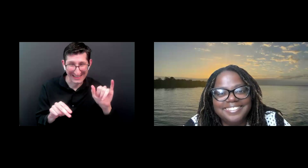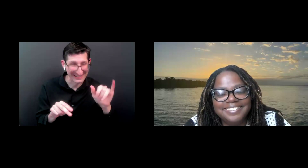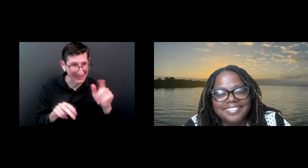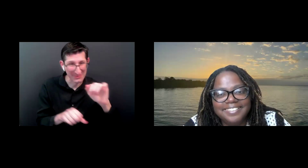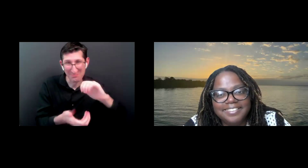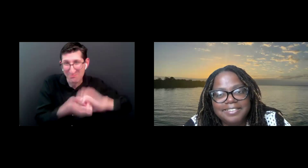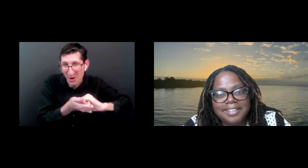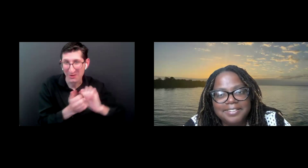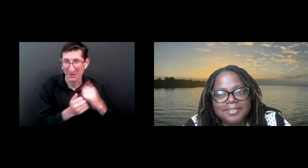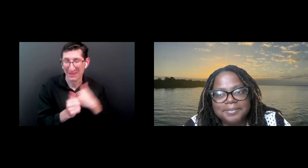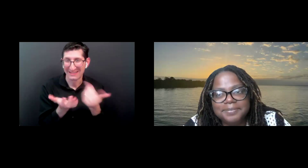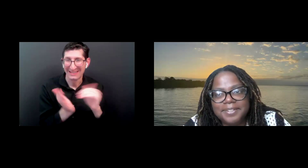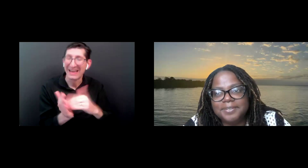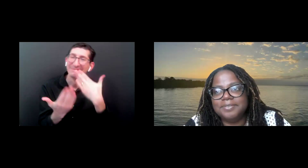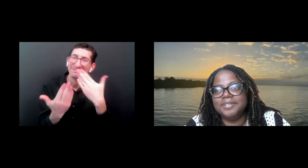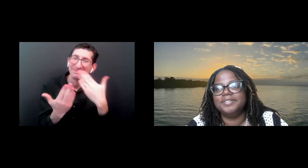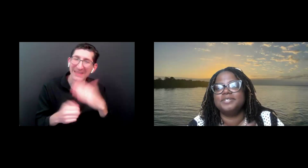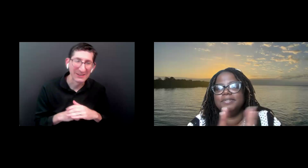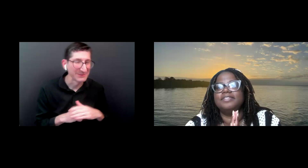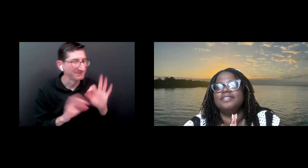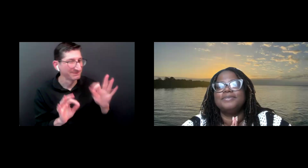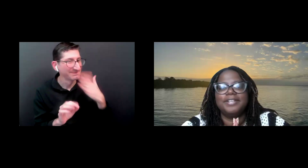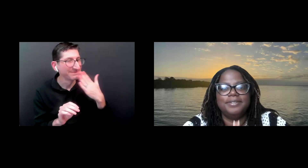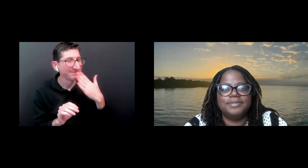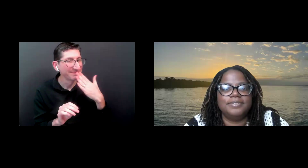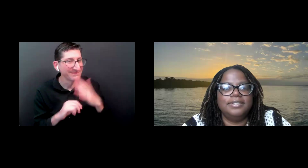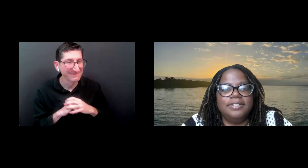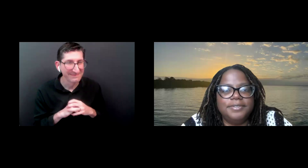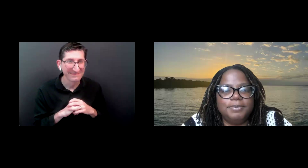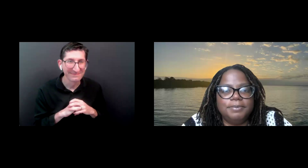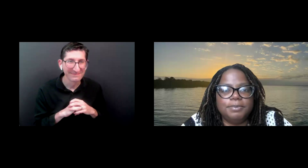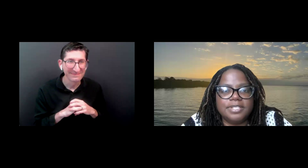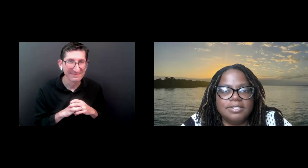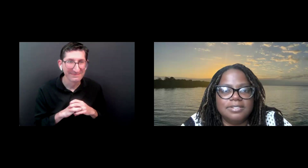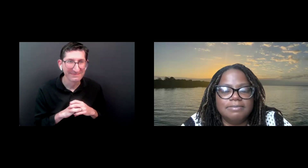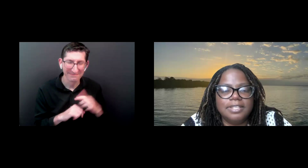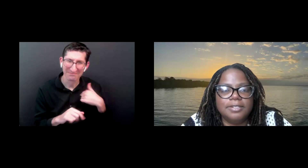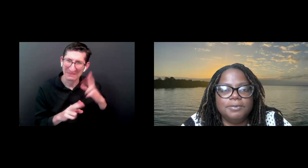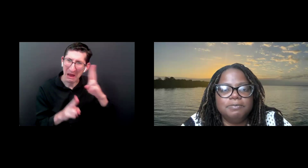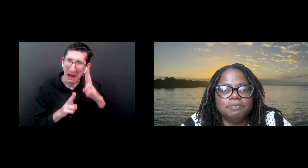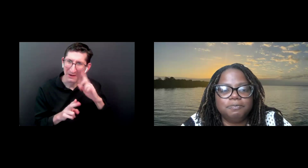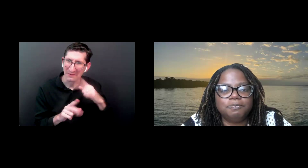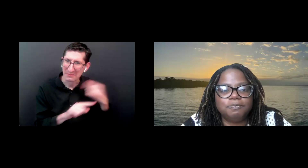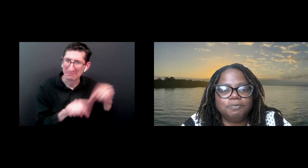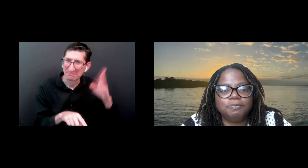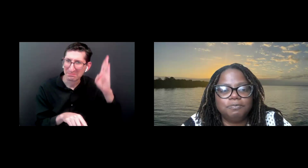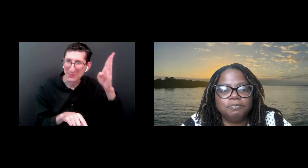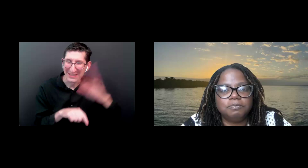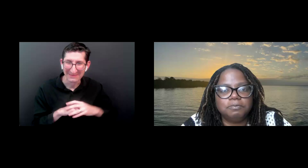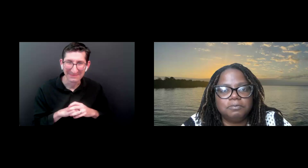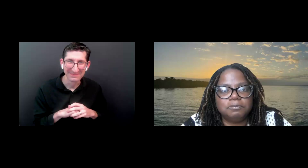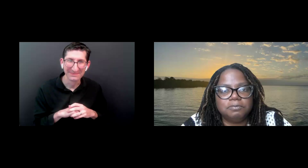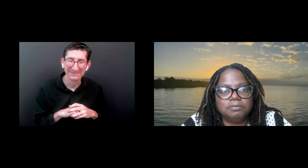thank you. Yeah, thank you for honoring this month in this way. It's really an honor to be able to present. Thank